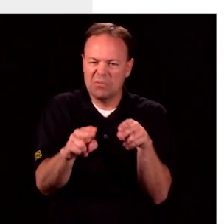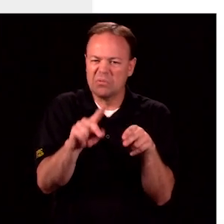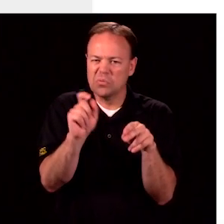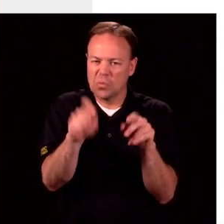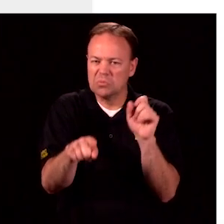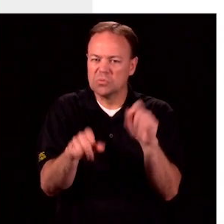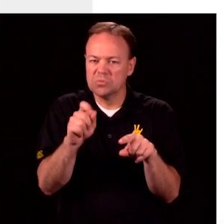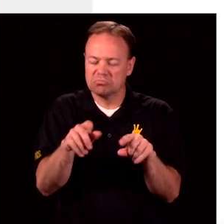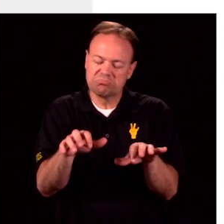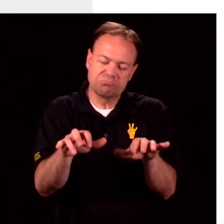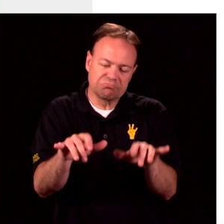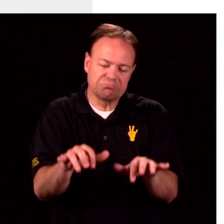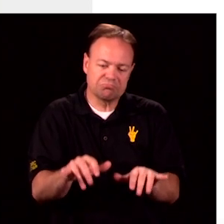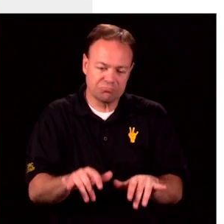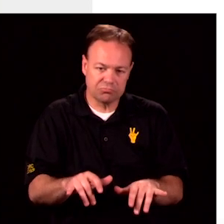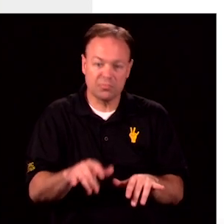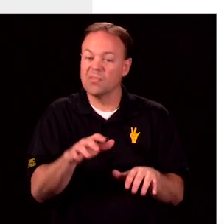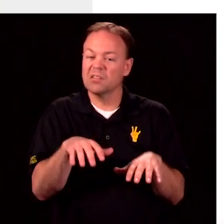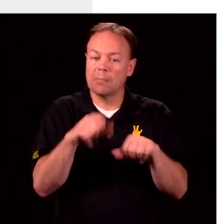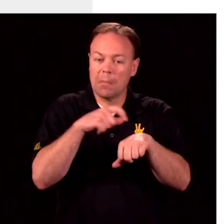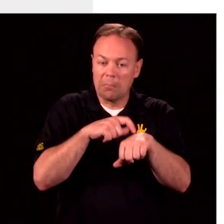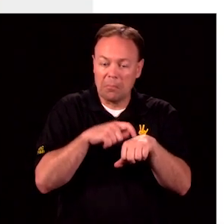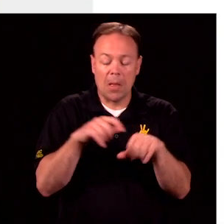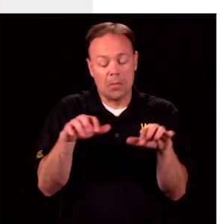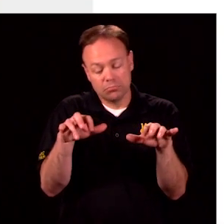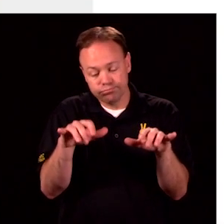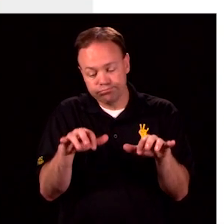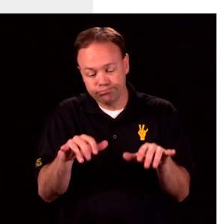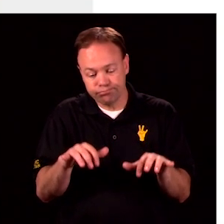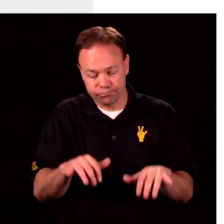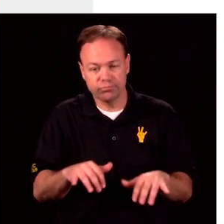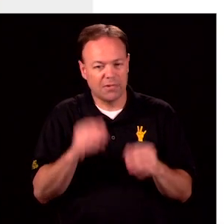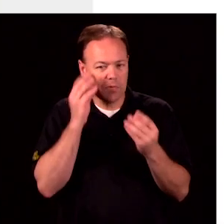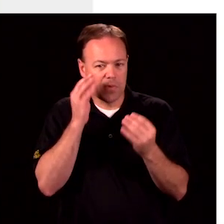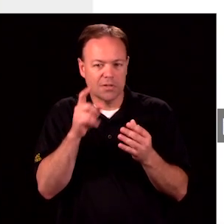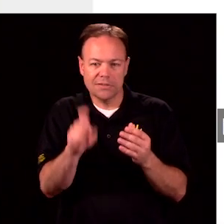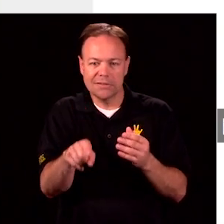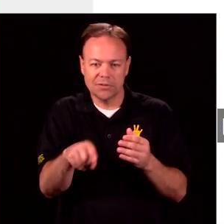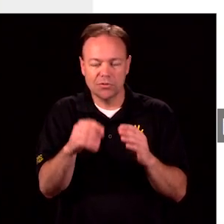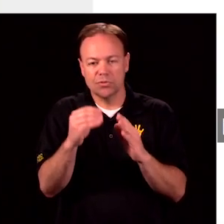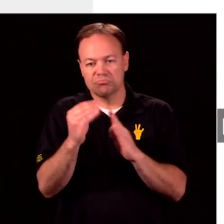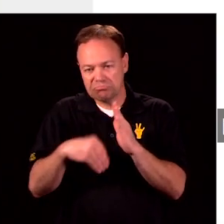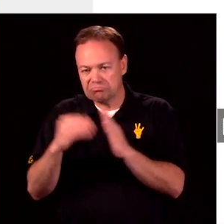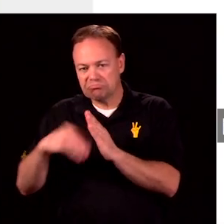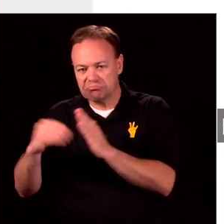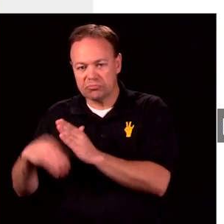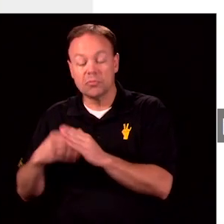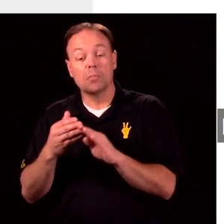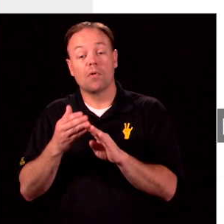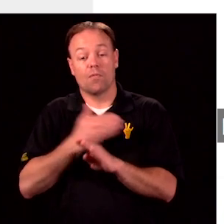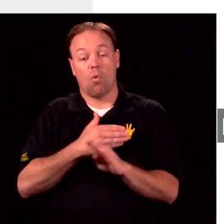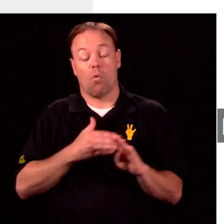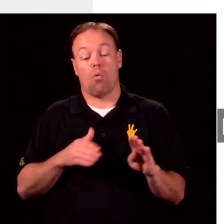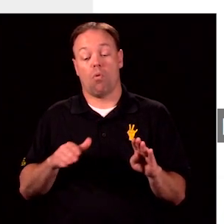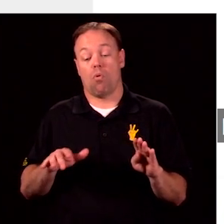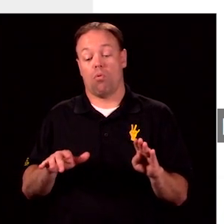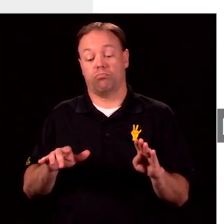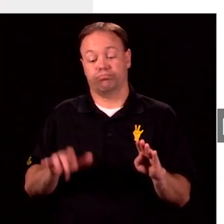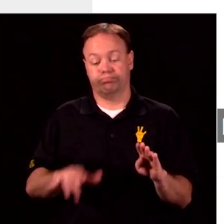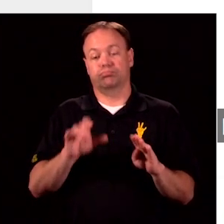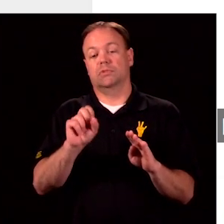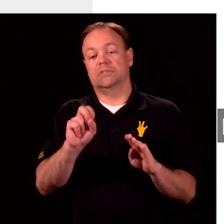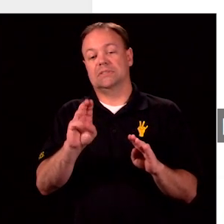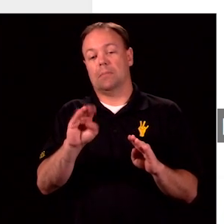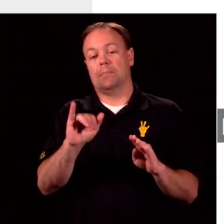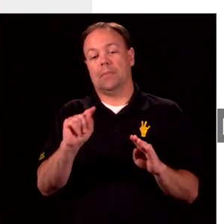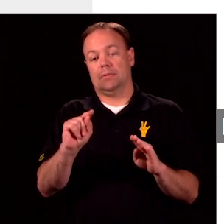questions. Take a moment to complete the necessary information before selecting Submit Application at